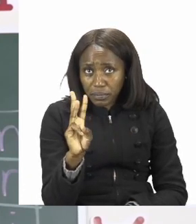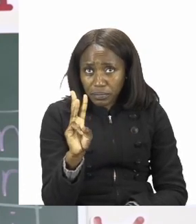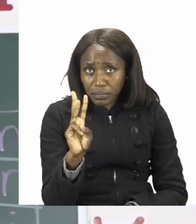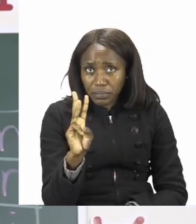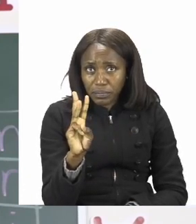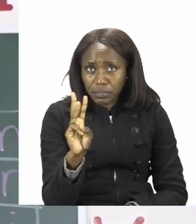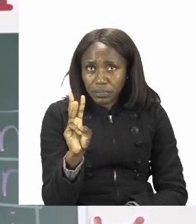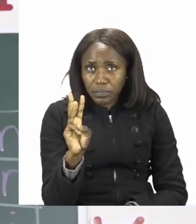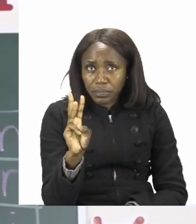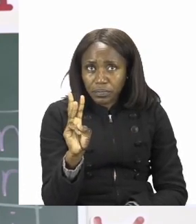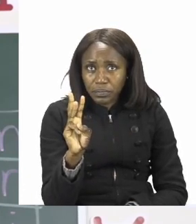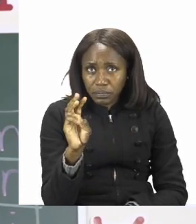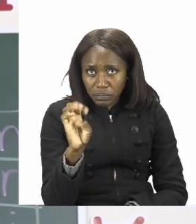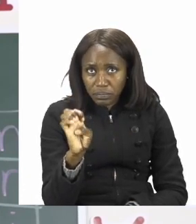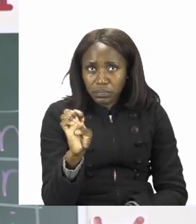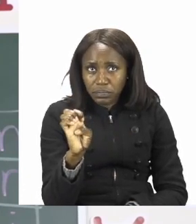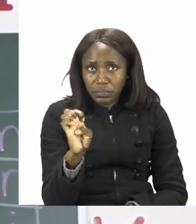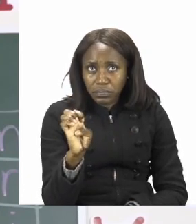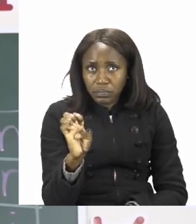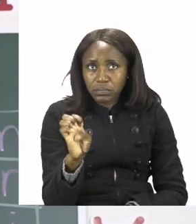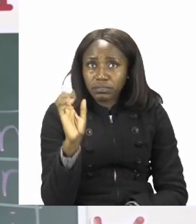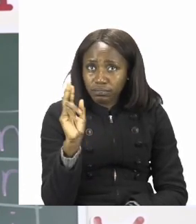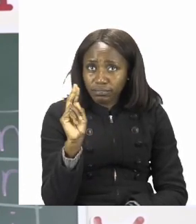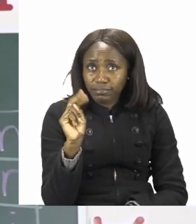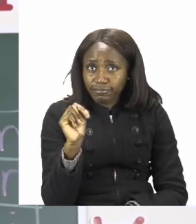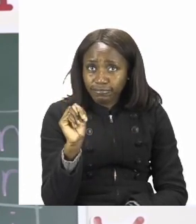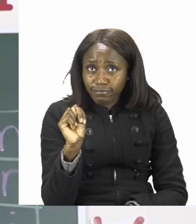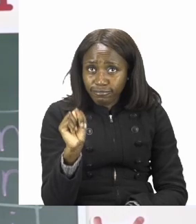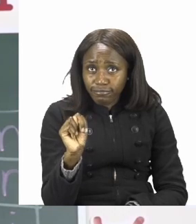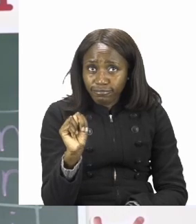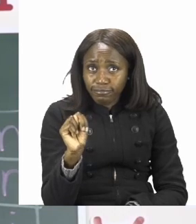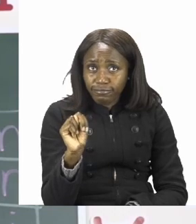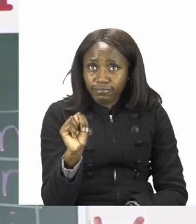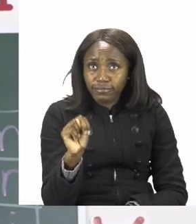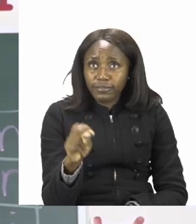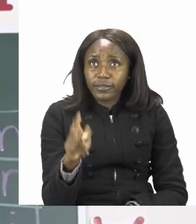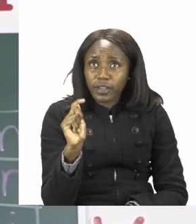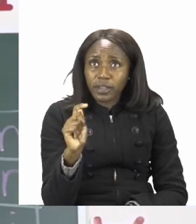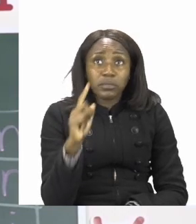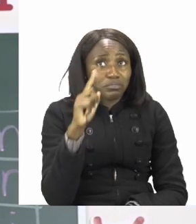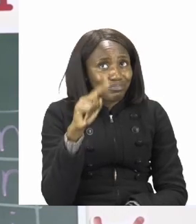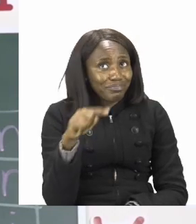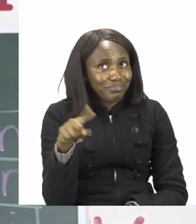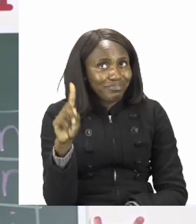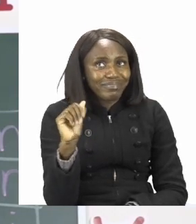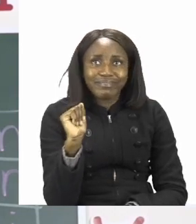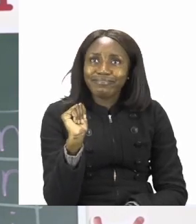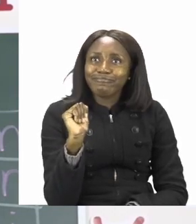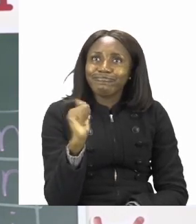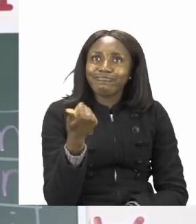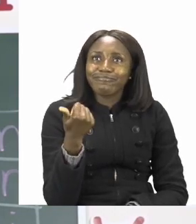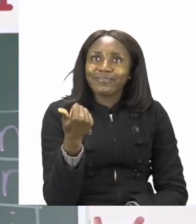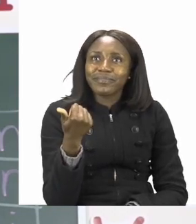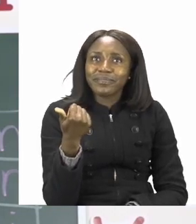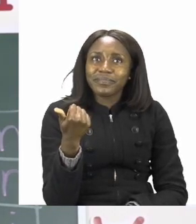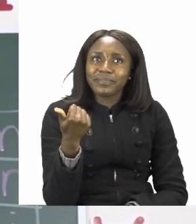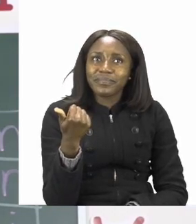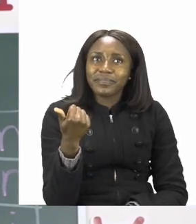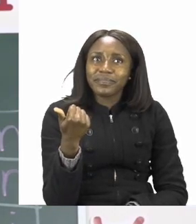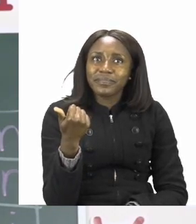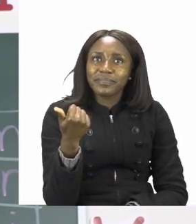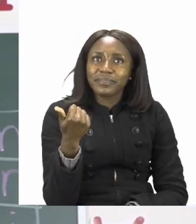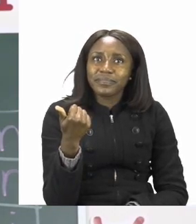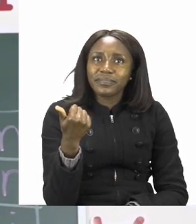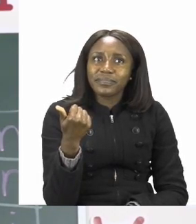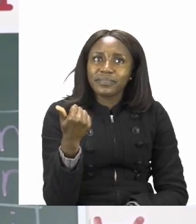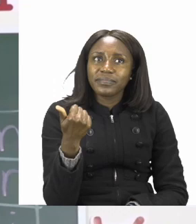the E on top. We have an E and an N and a T. So we have found